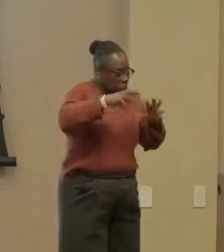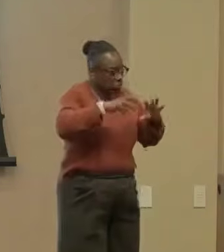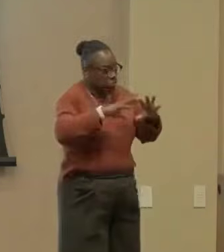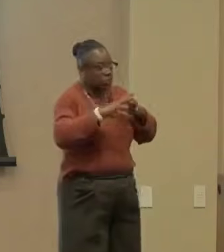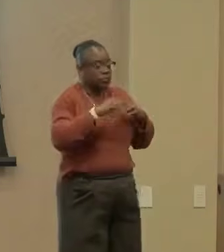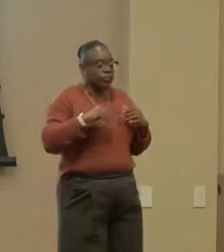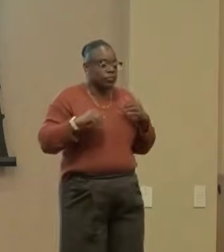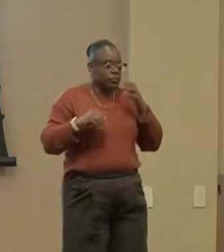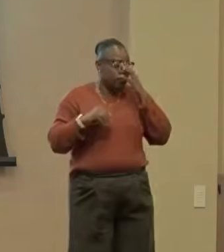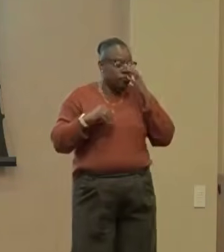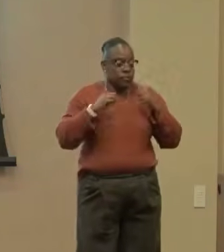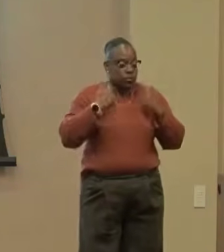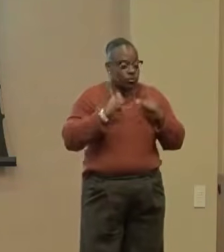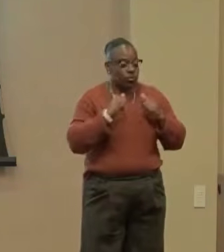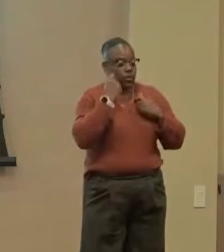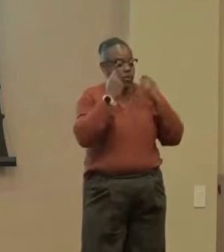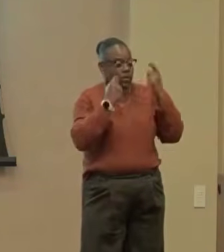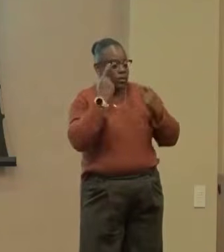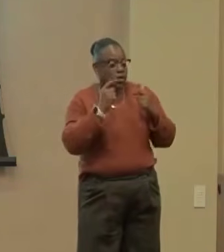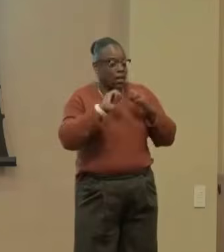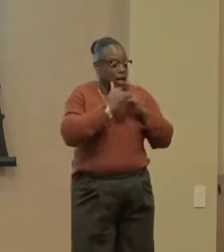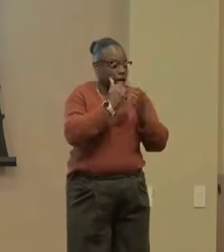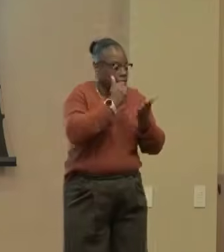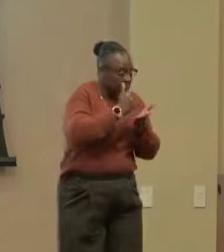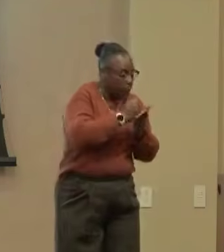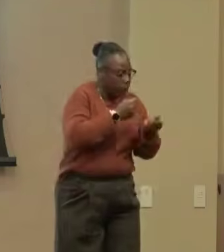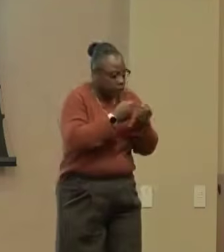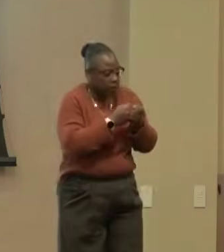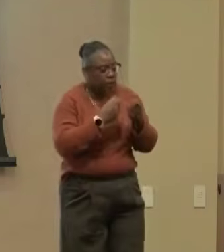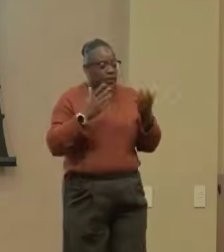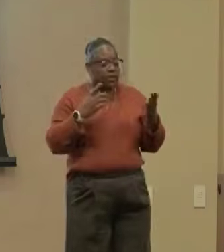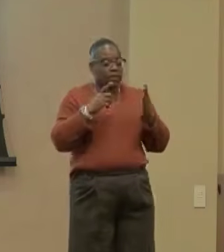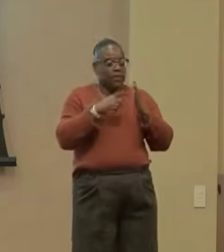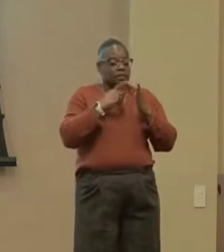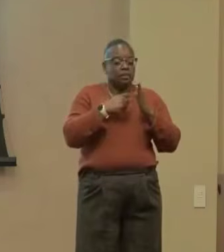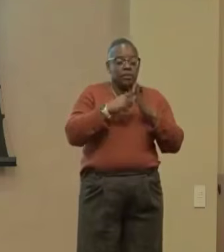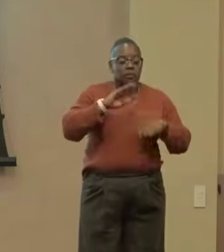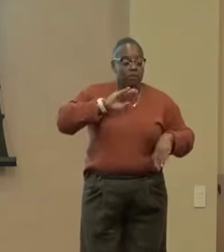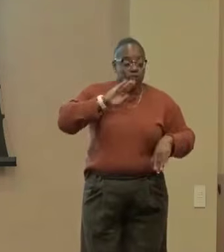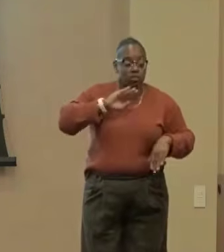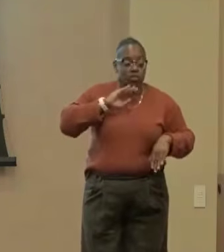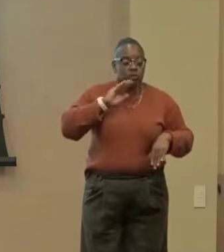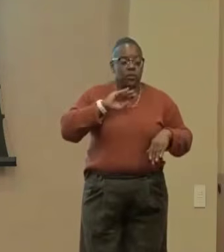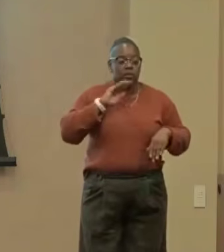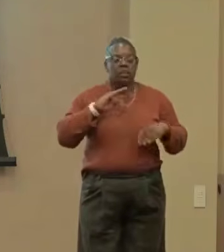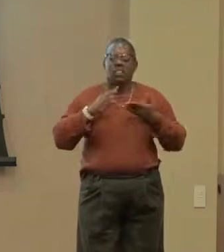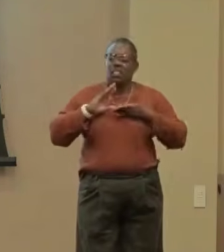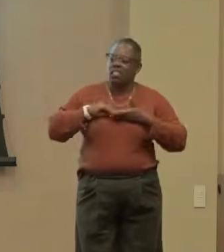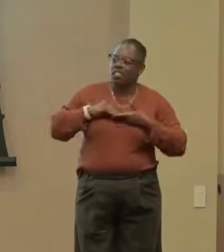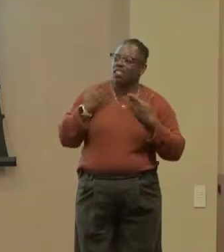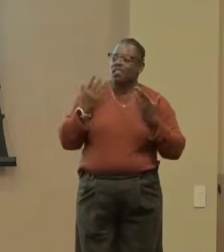to understand my way to help her out, because sometimes I feel frustrated that she feels bad,